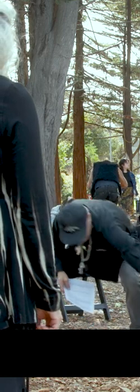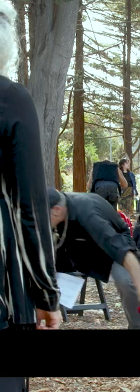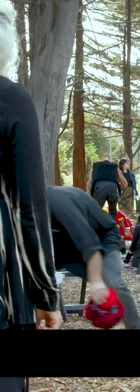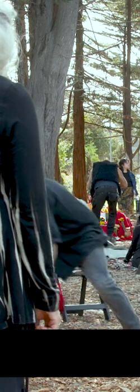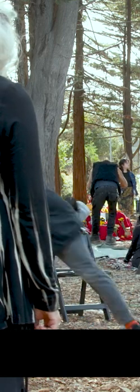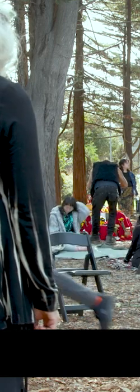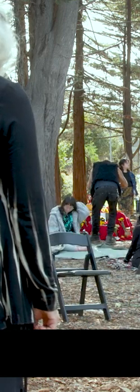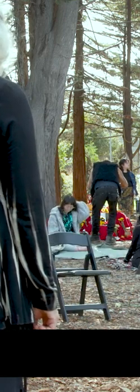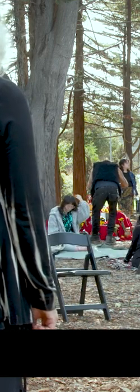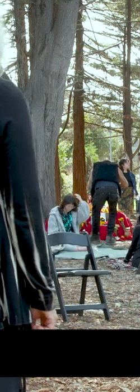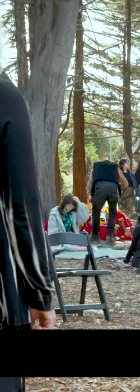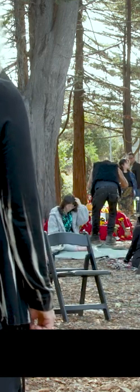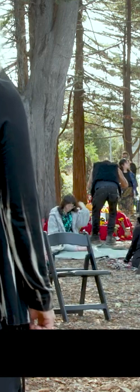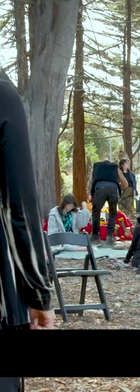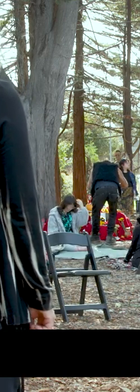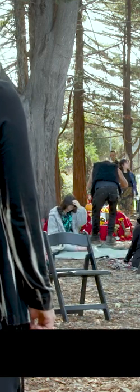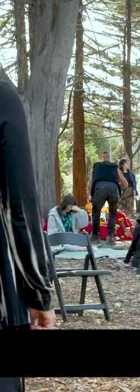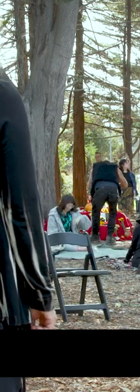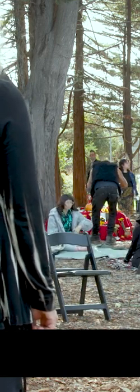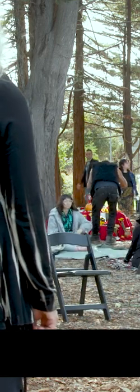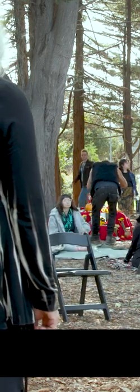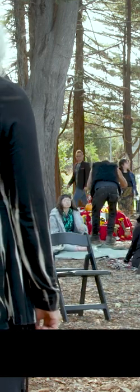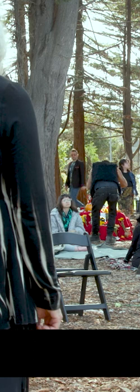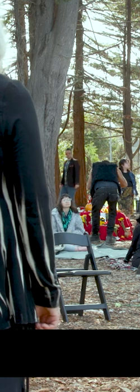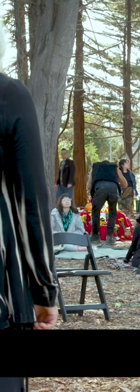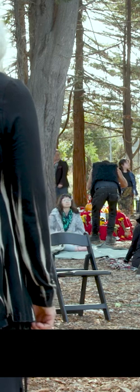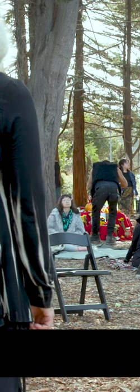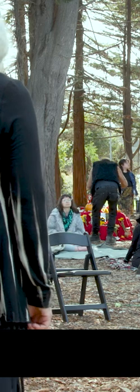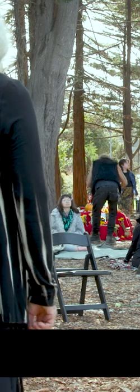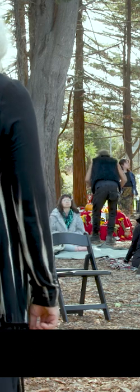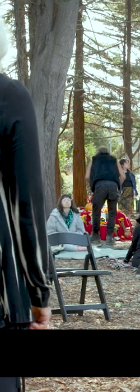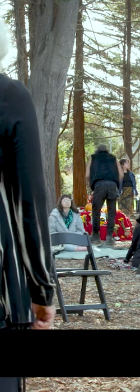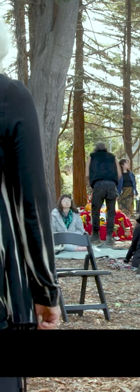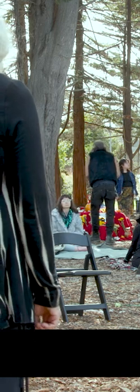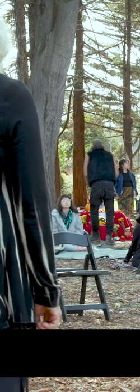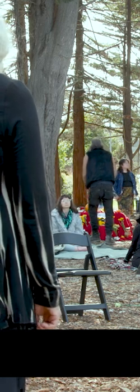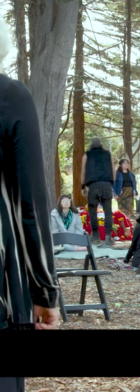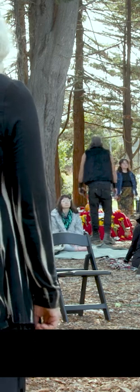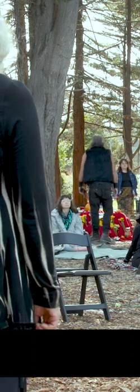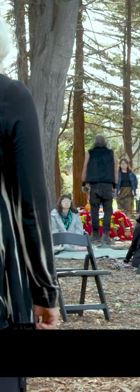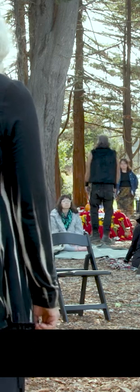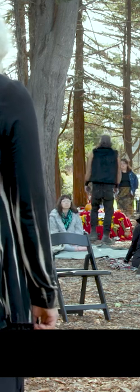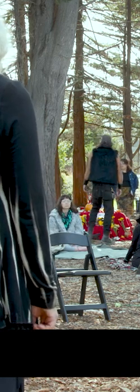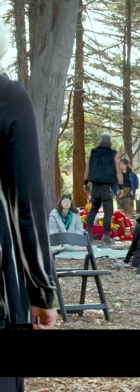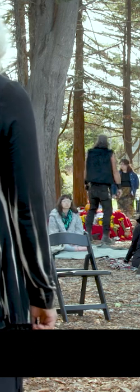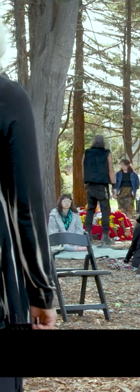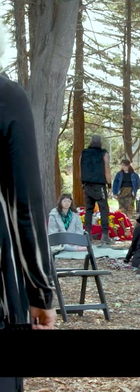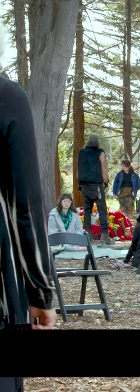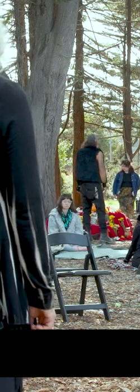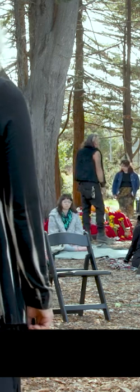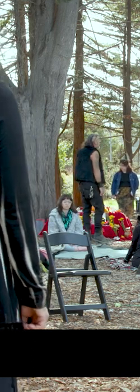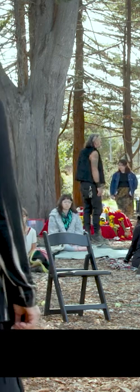Turner, Joan Erickson, Joan Helen Walker, Joe